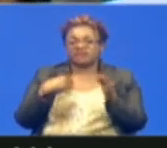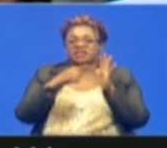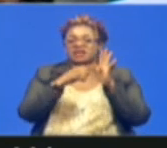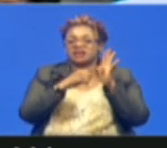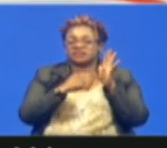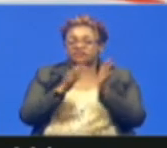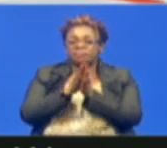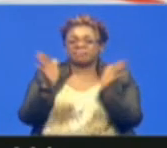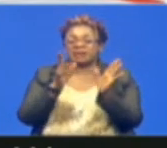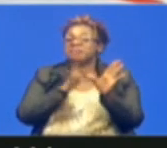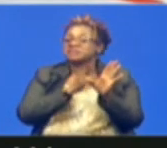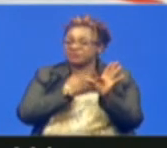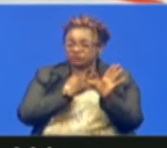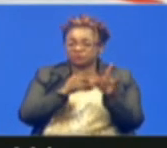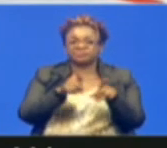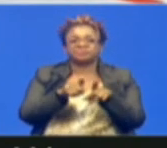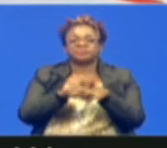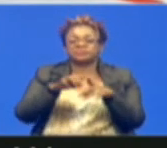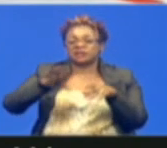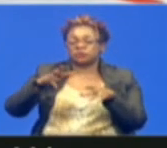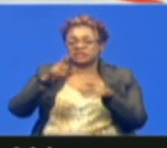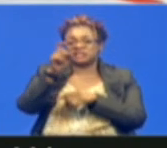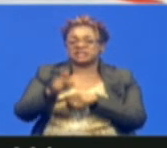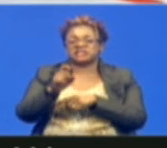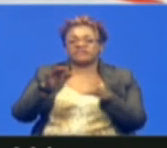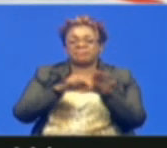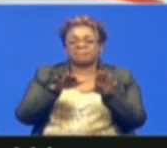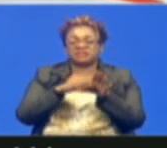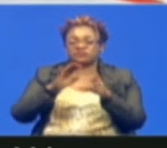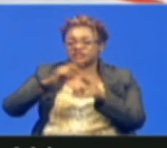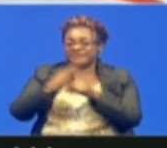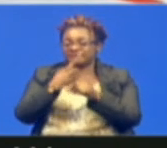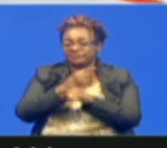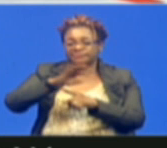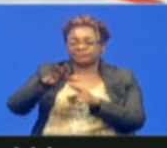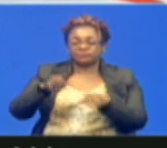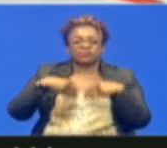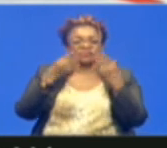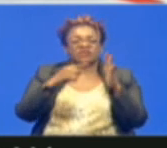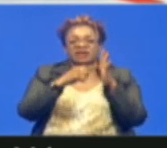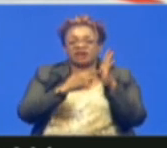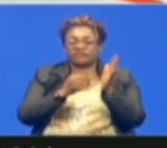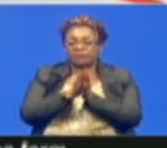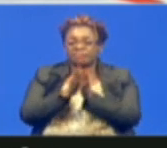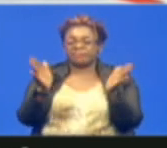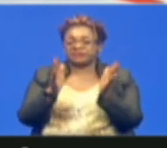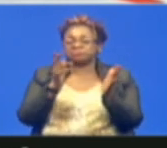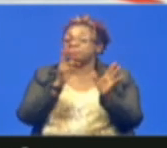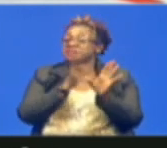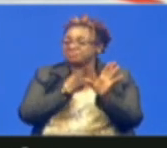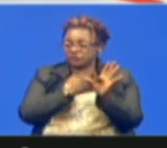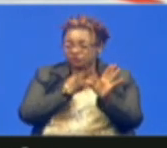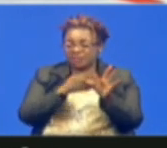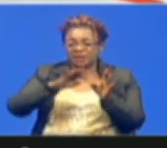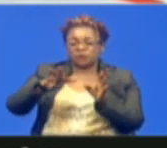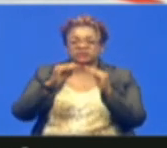public participation and also the county executive members for the various counties to give respective guidelines for public participation at the county level. Now, this